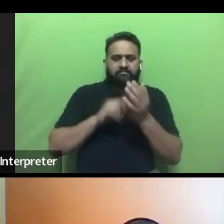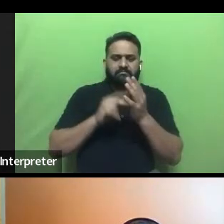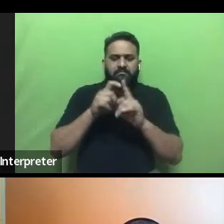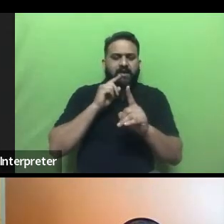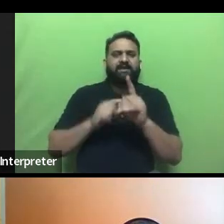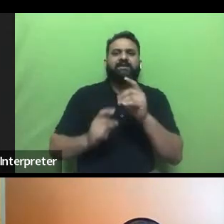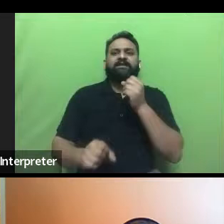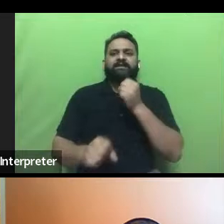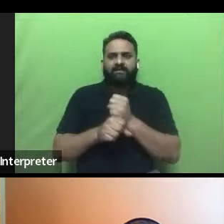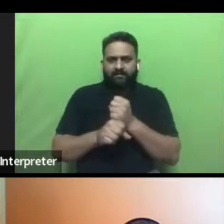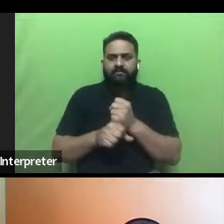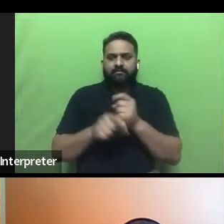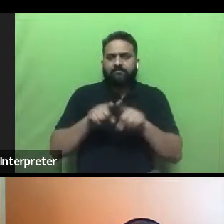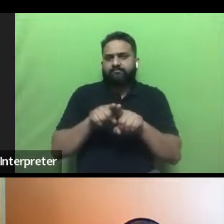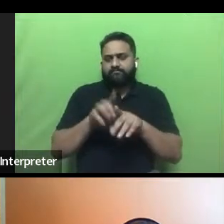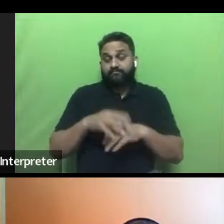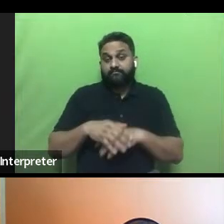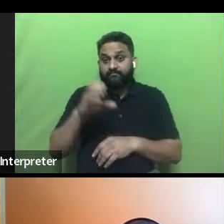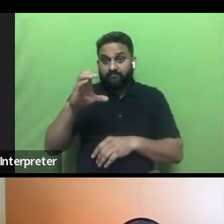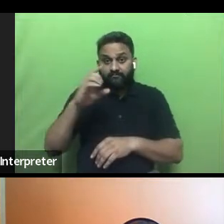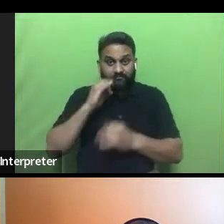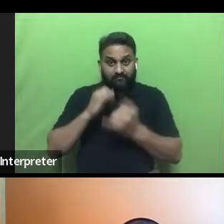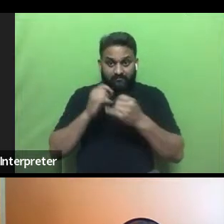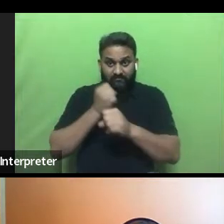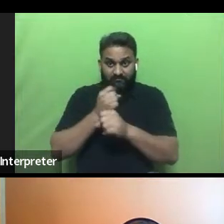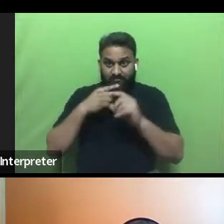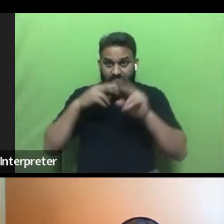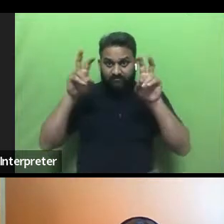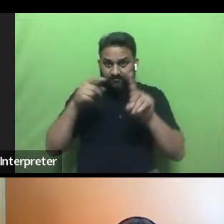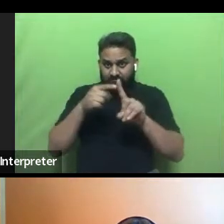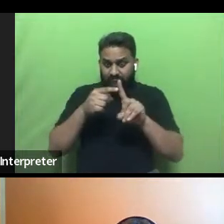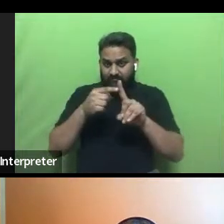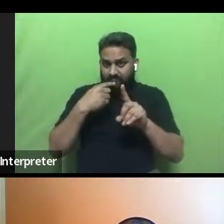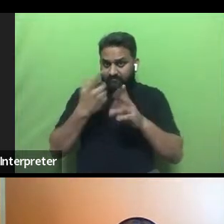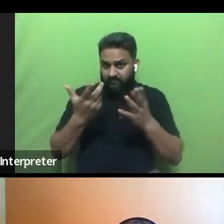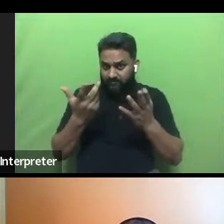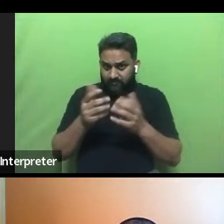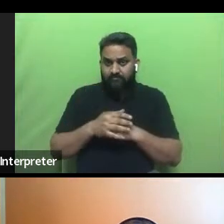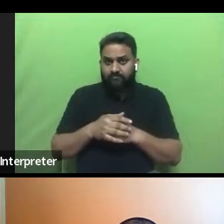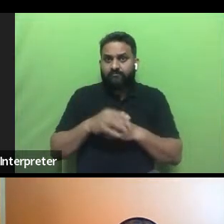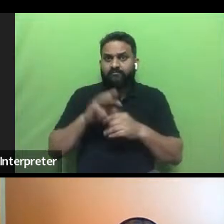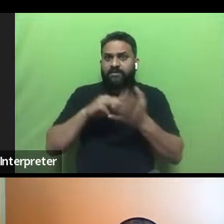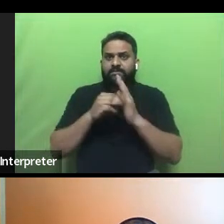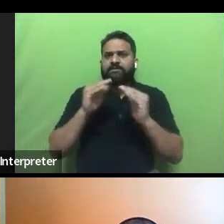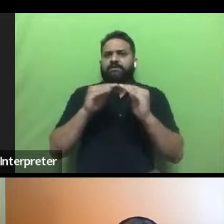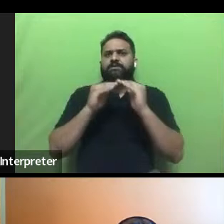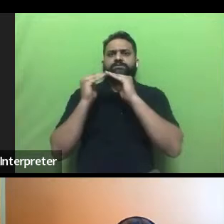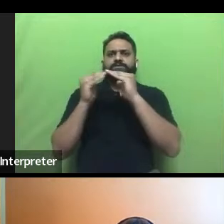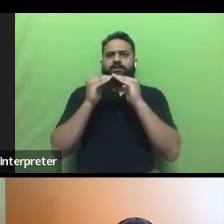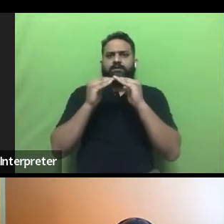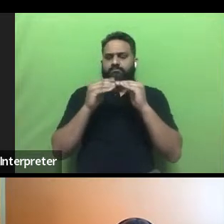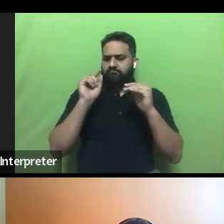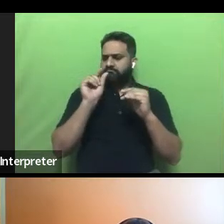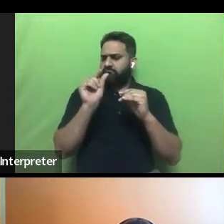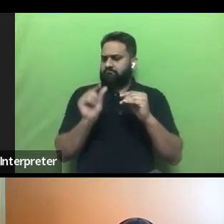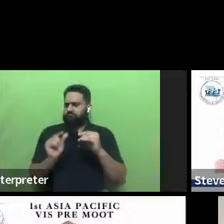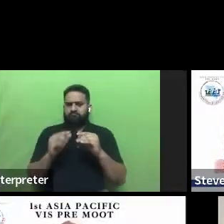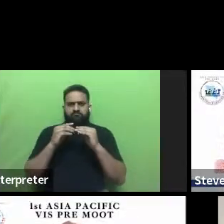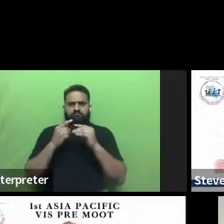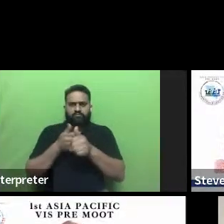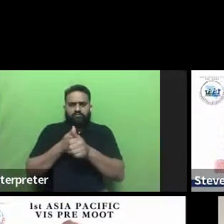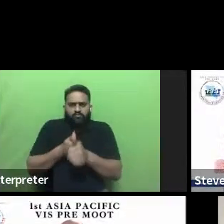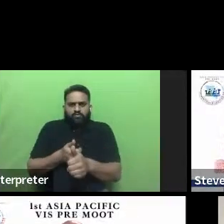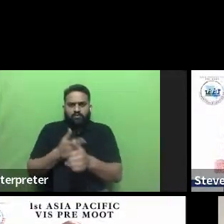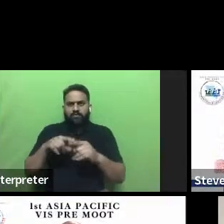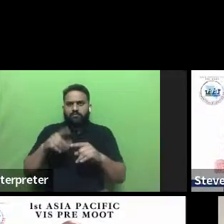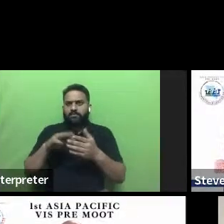firstly, although the CISG contains no express provision for the inclusion of standard terms, it has been held conclusively by academic